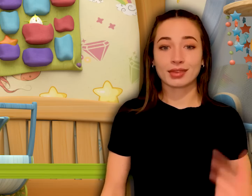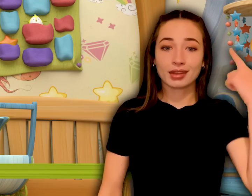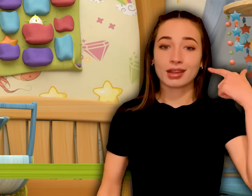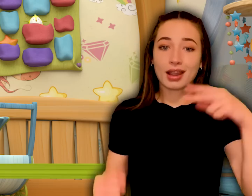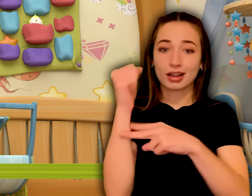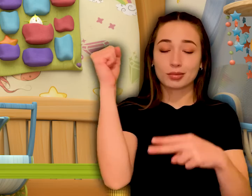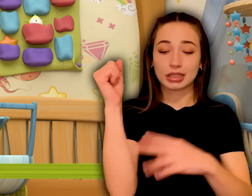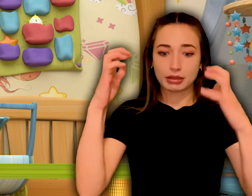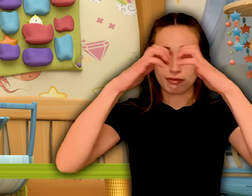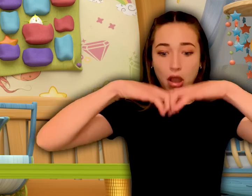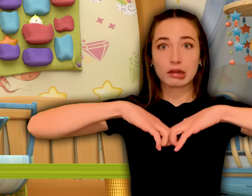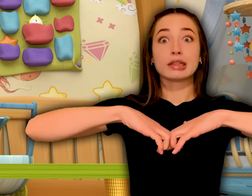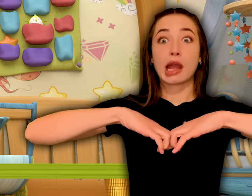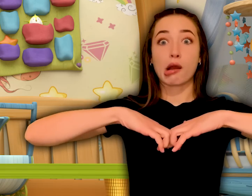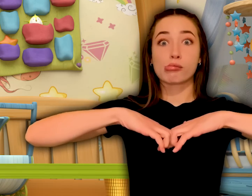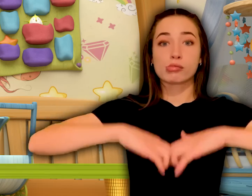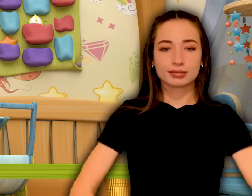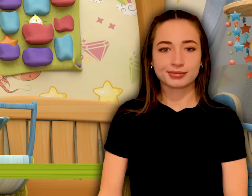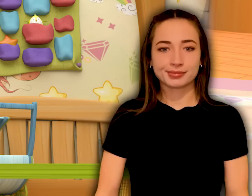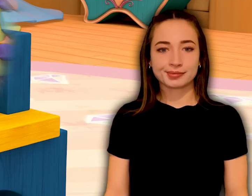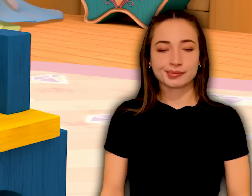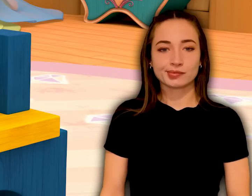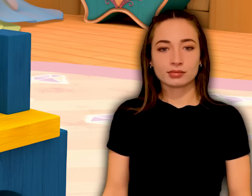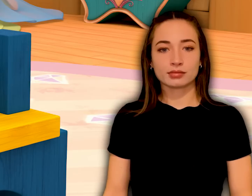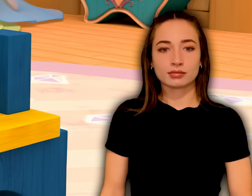town London bridges falling